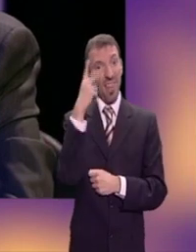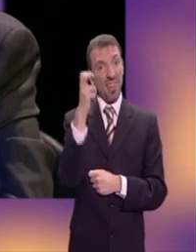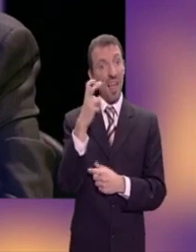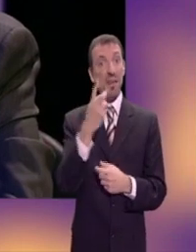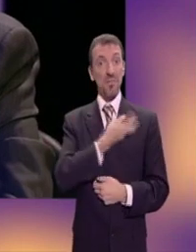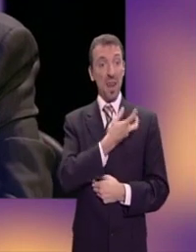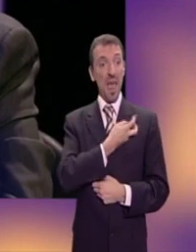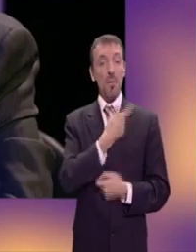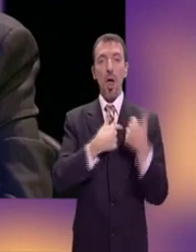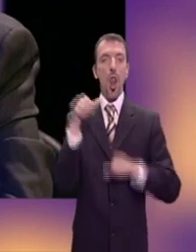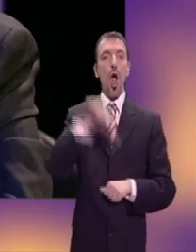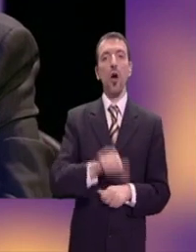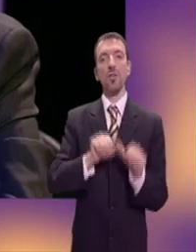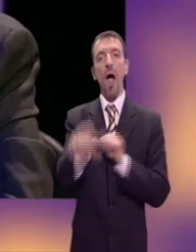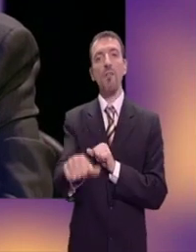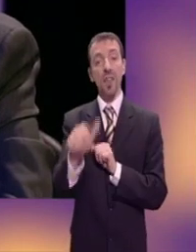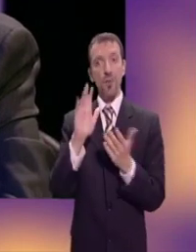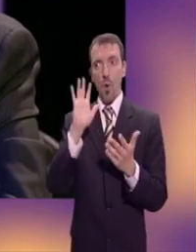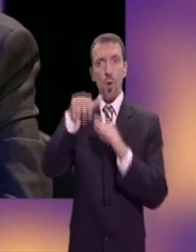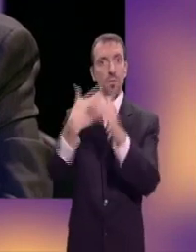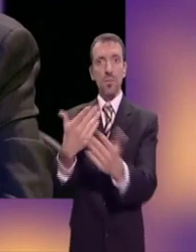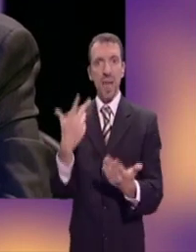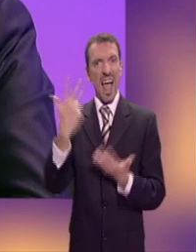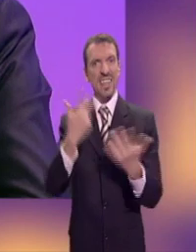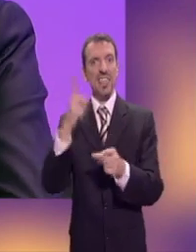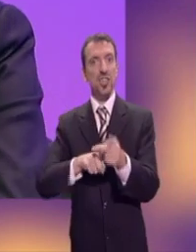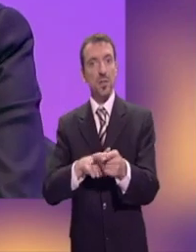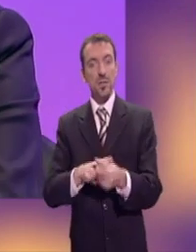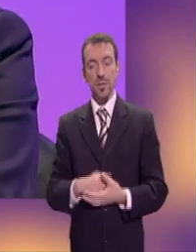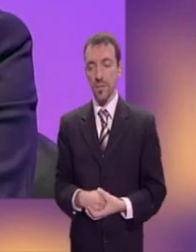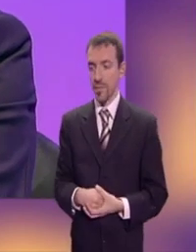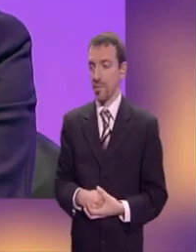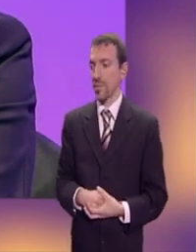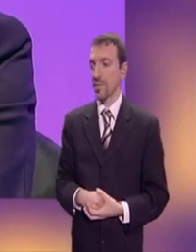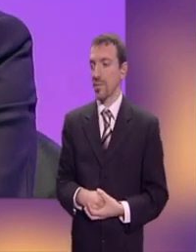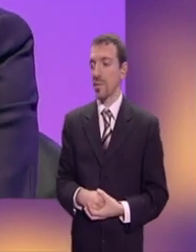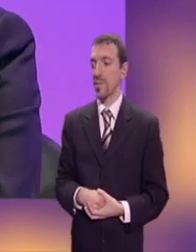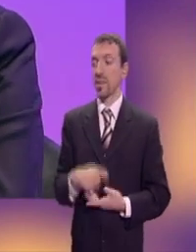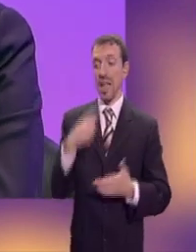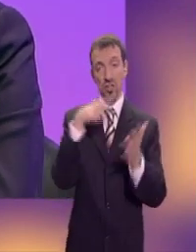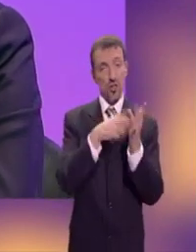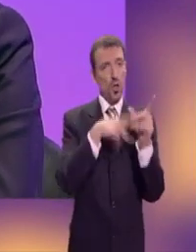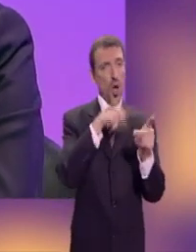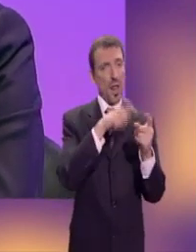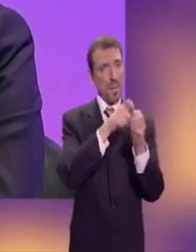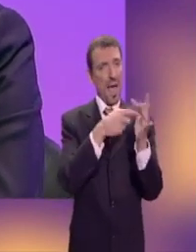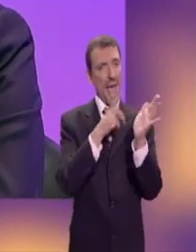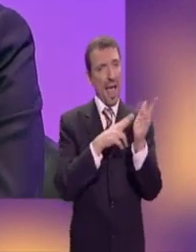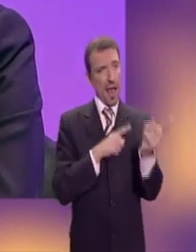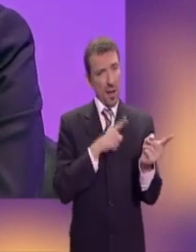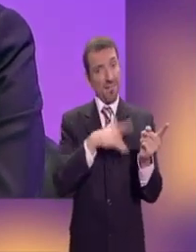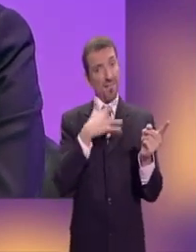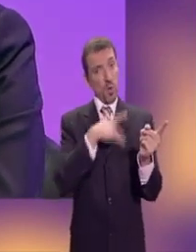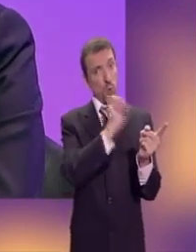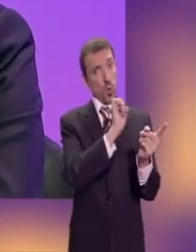for 18 whole years. Well, I agree with the analysis of Tony Benn's position. I think there